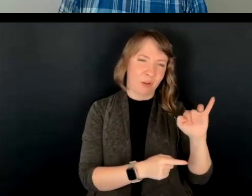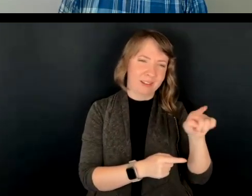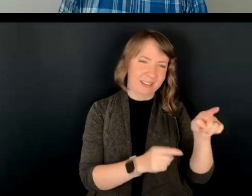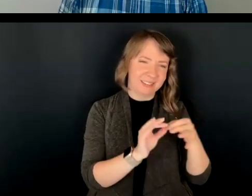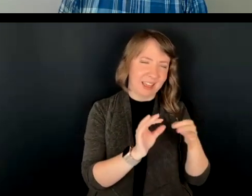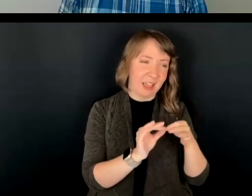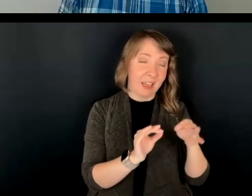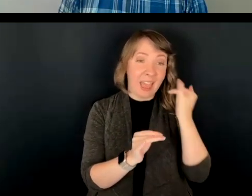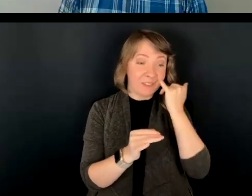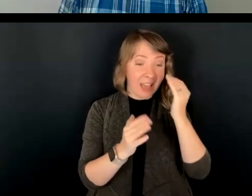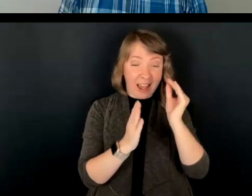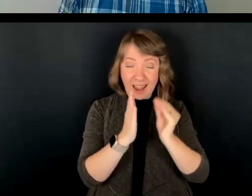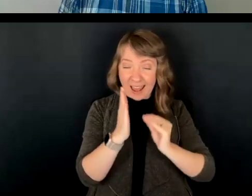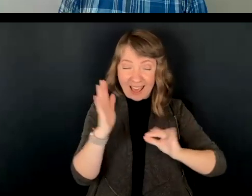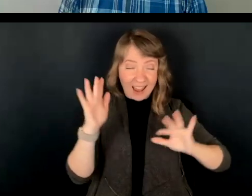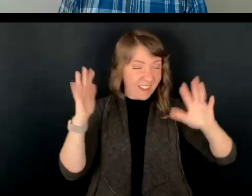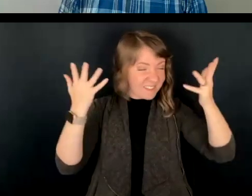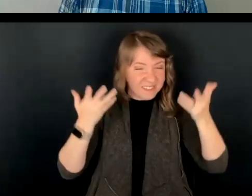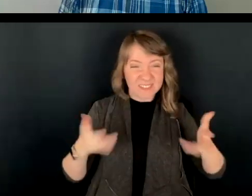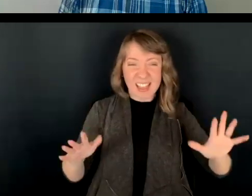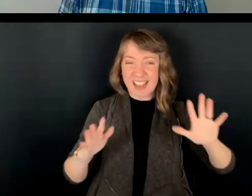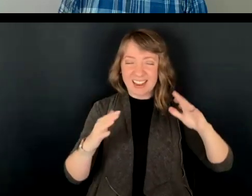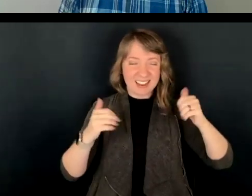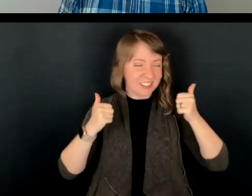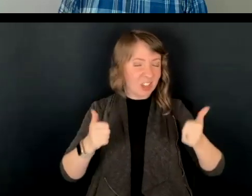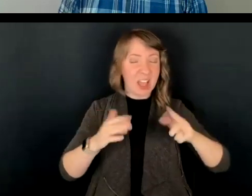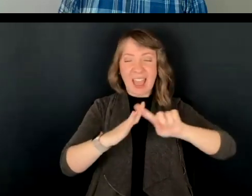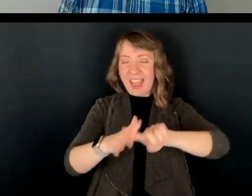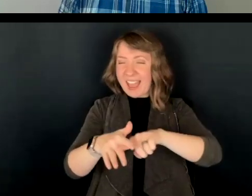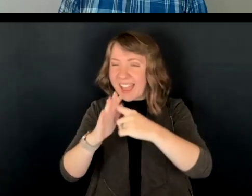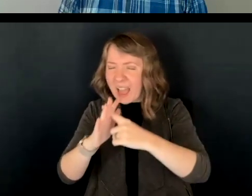got it done, and then you start to implement it, and it's like, oh, I wish we would have thought of